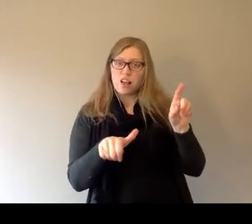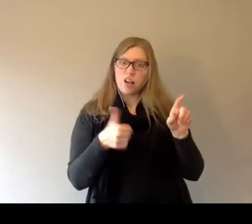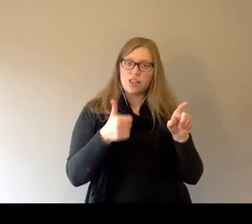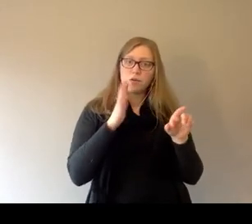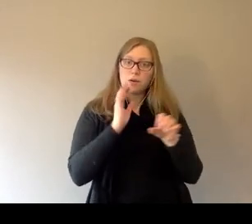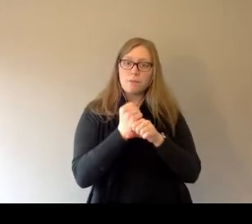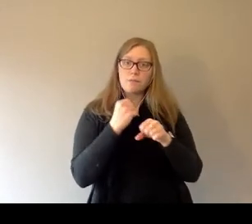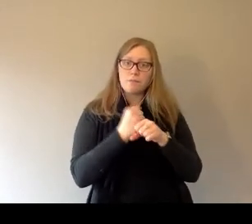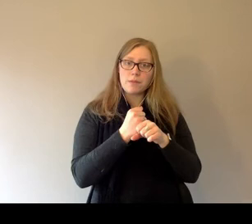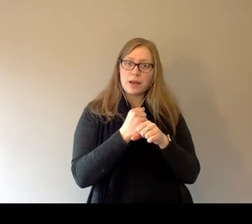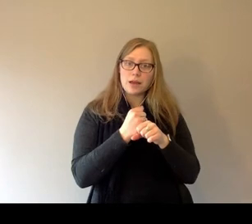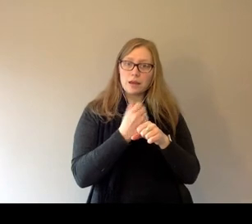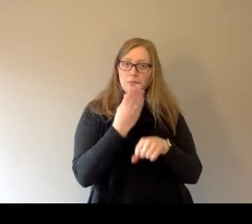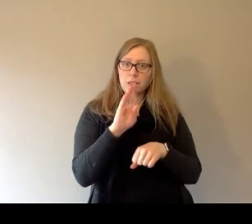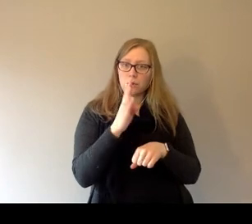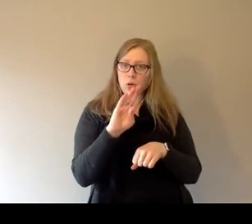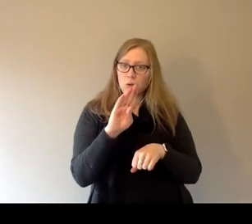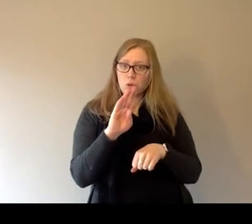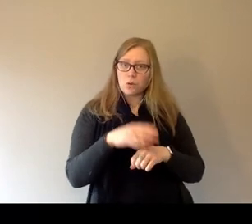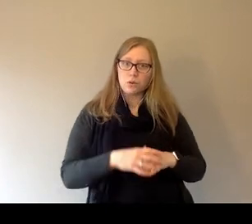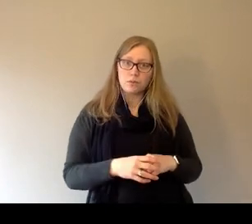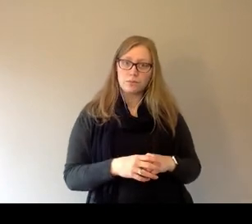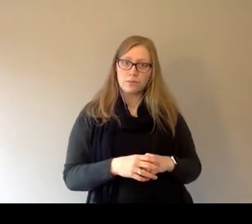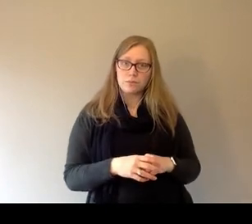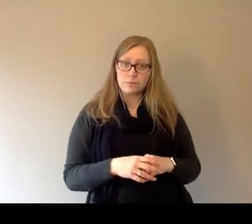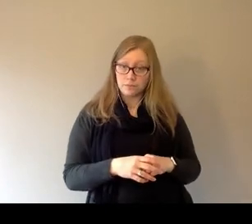I'm just going to outline it here. And that's this one.